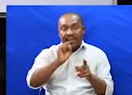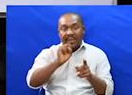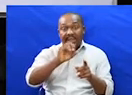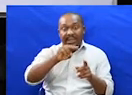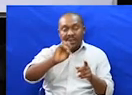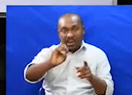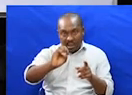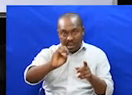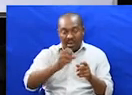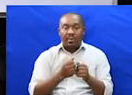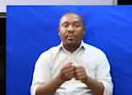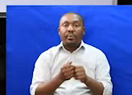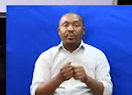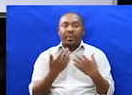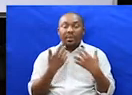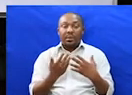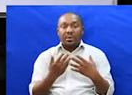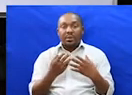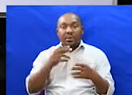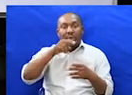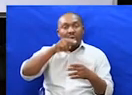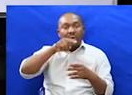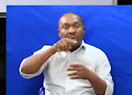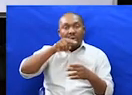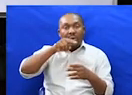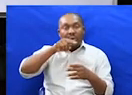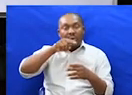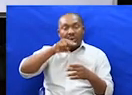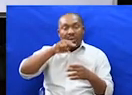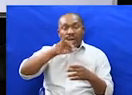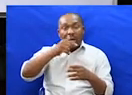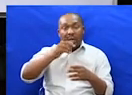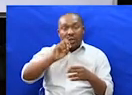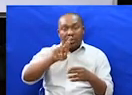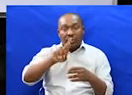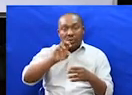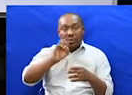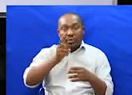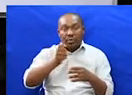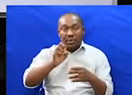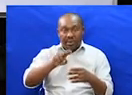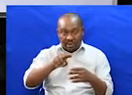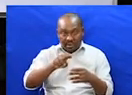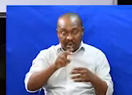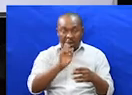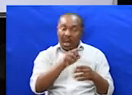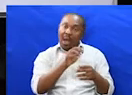uracil. So the nitrogen or organic base of RNA are adenine,